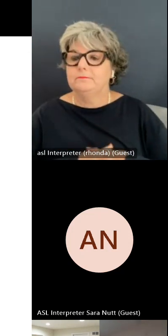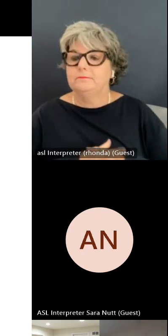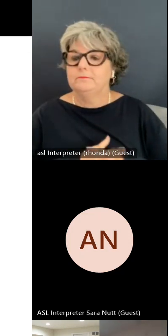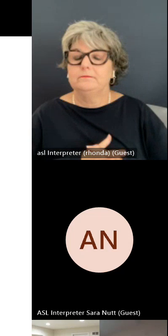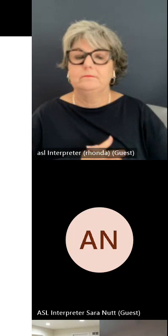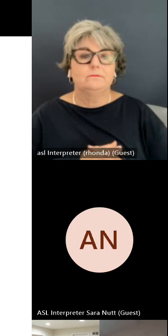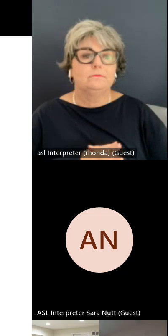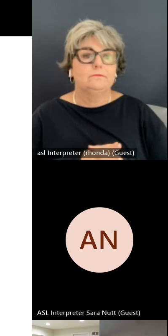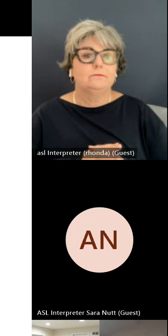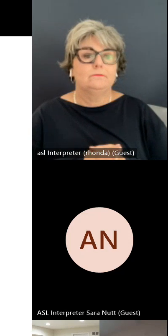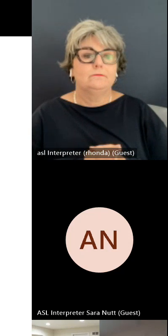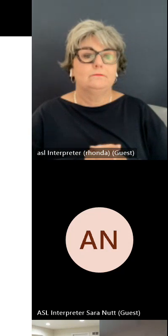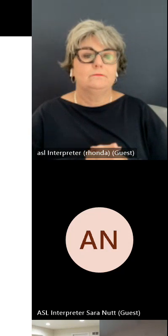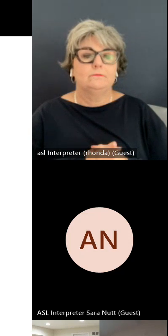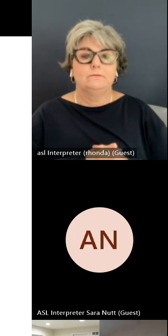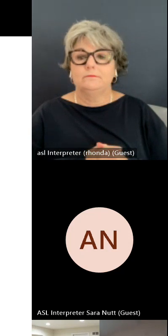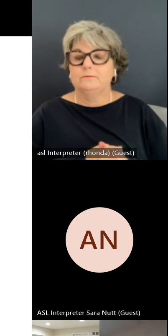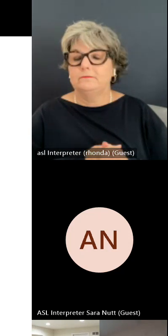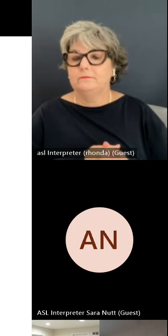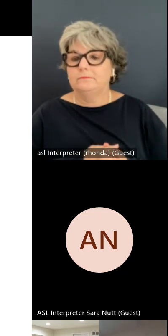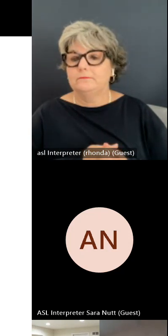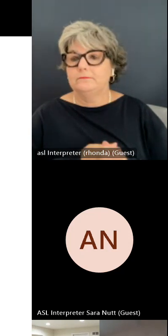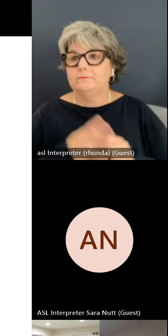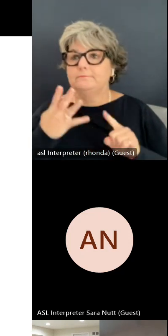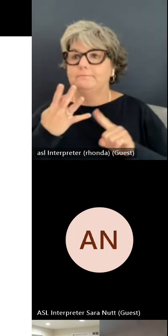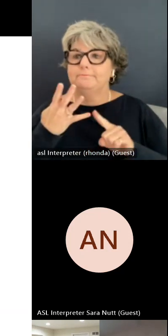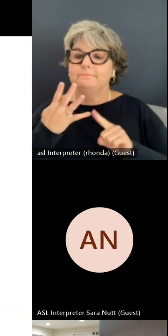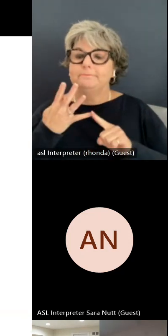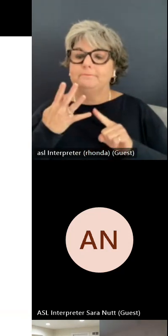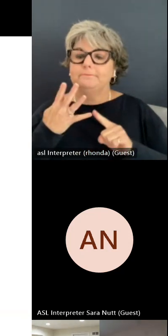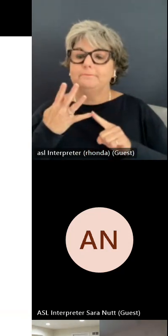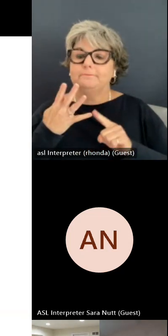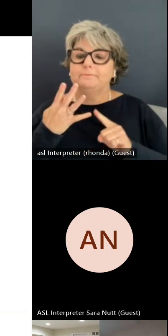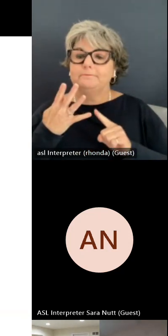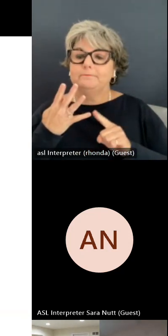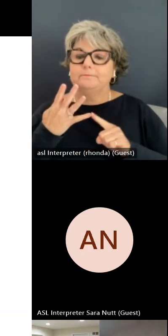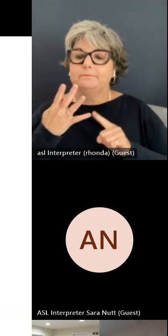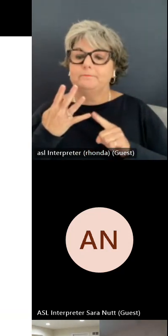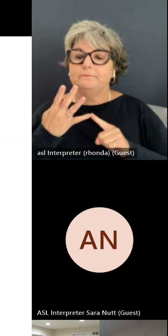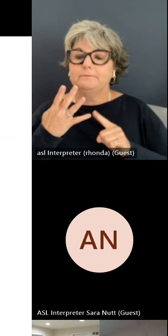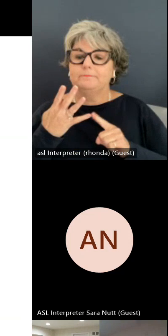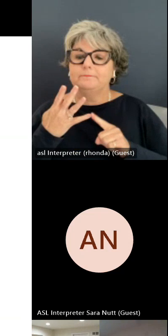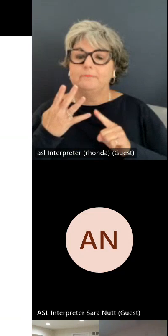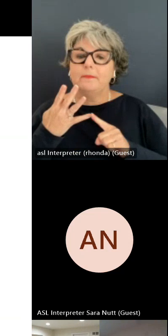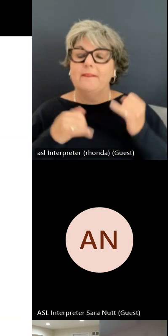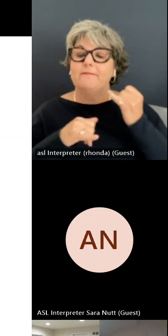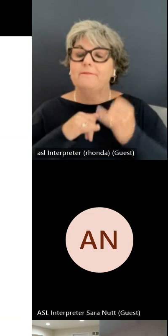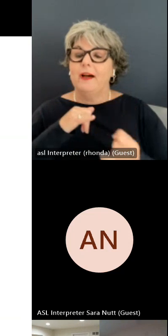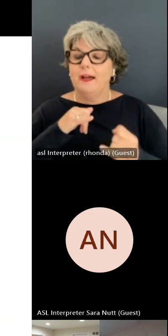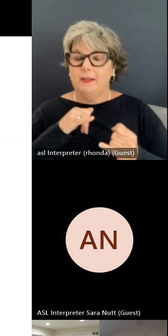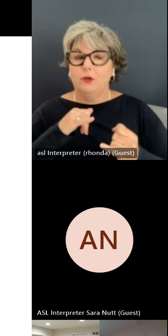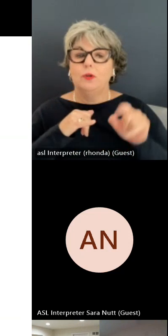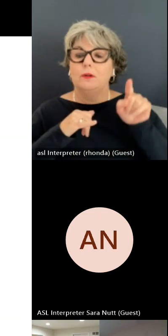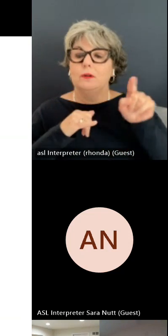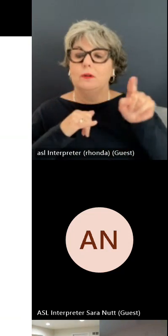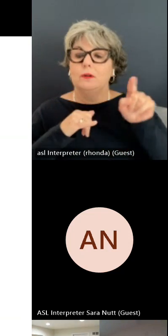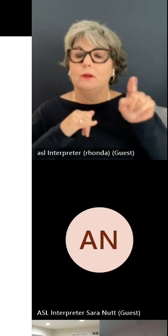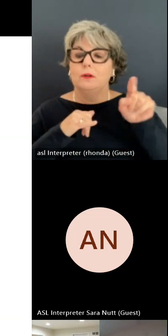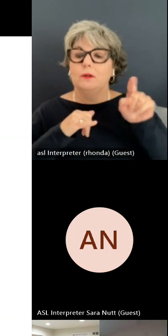Okay, So- so let's go to the final thing, budget authority and outlays. Now, again, the reason why this section is